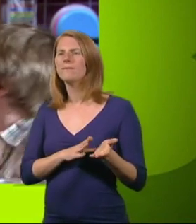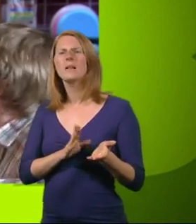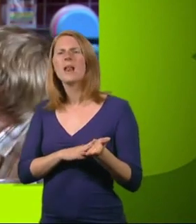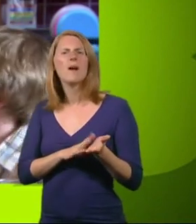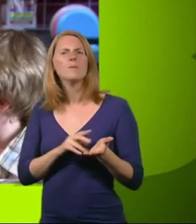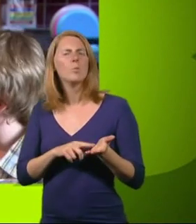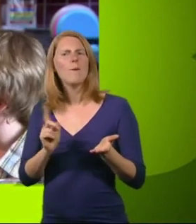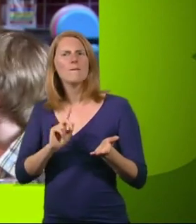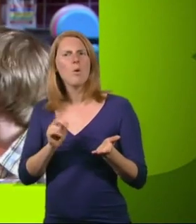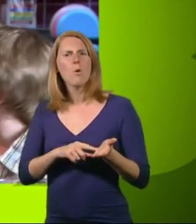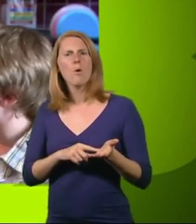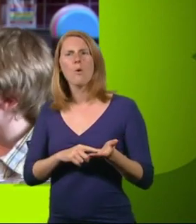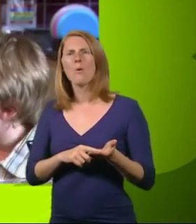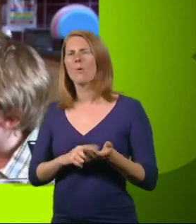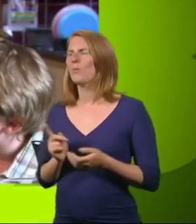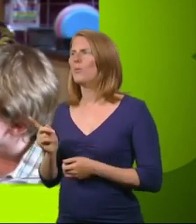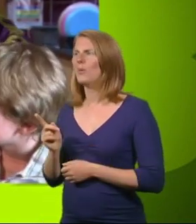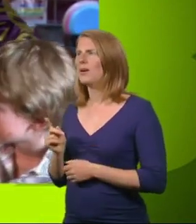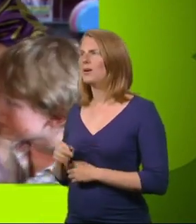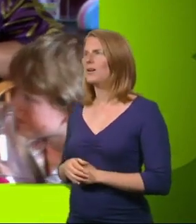Right. So what's the left for?